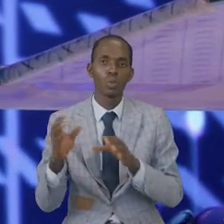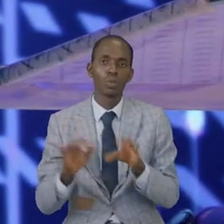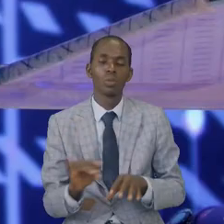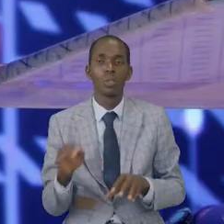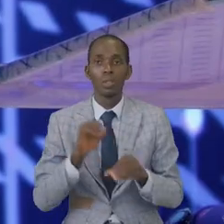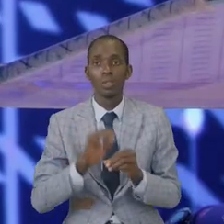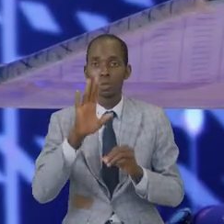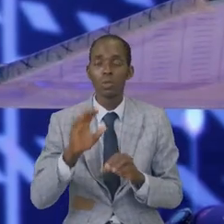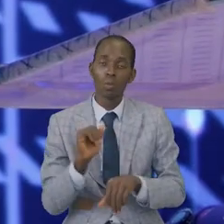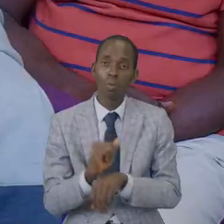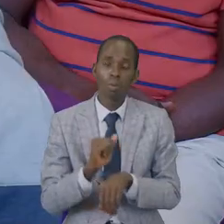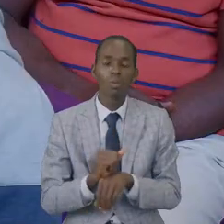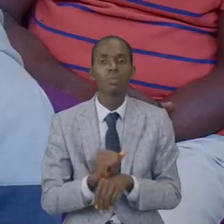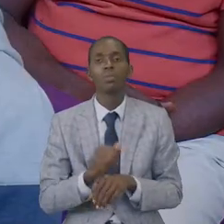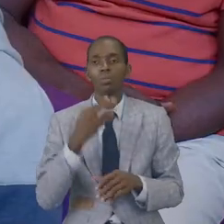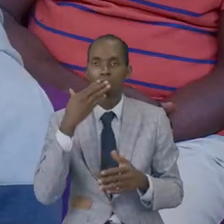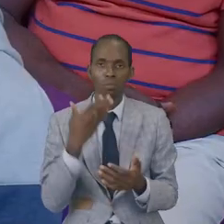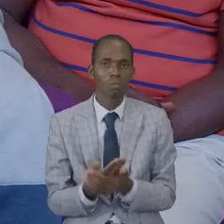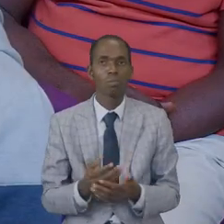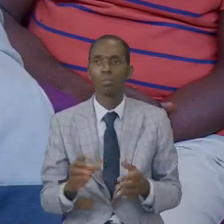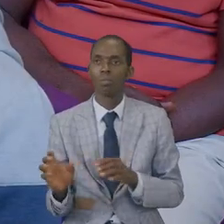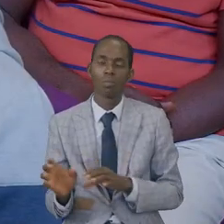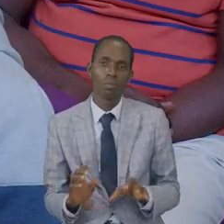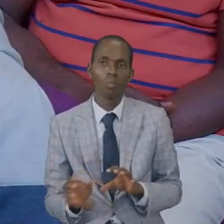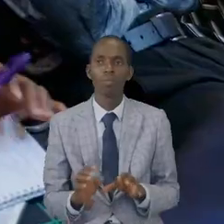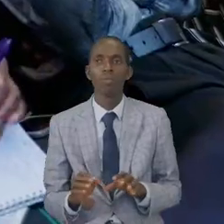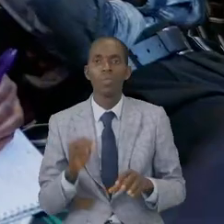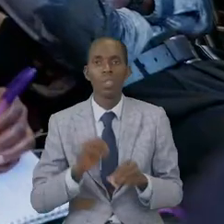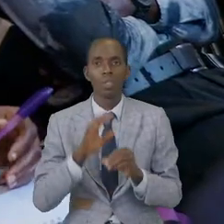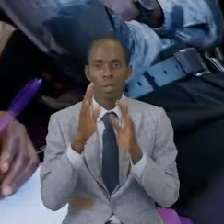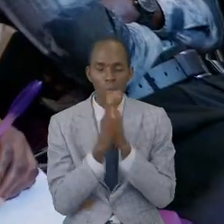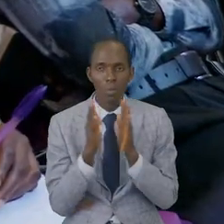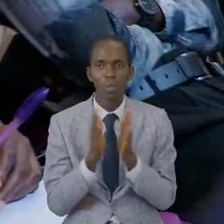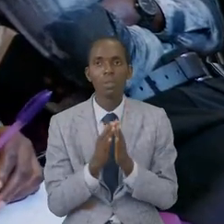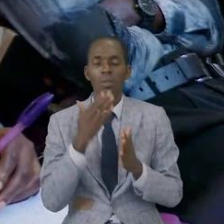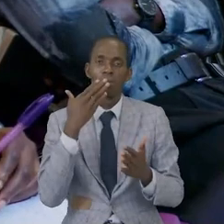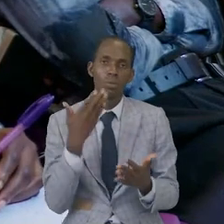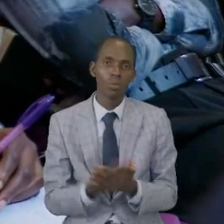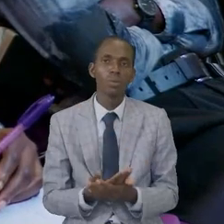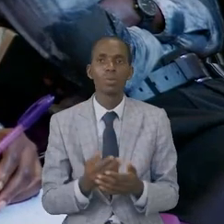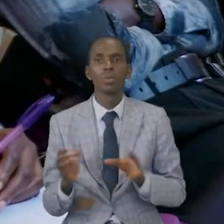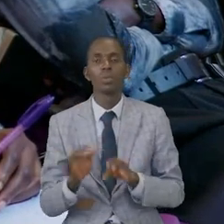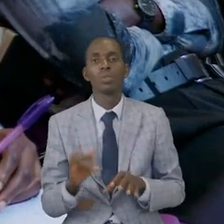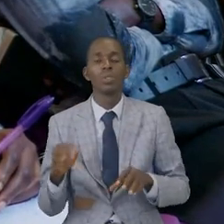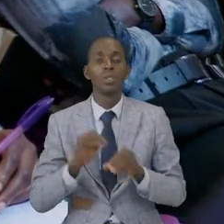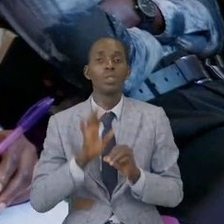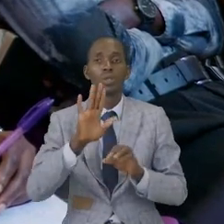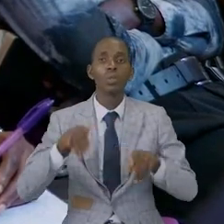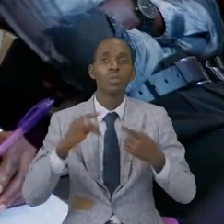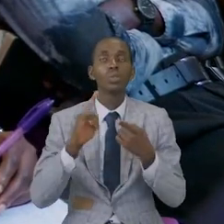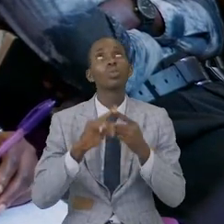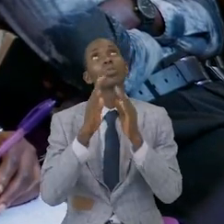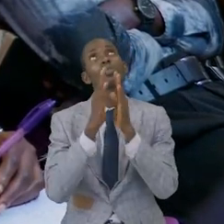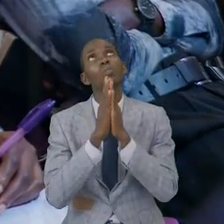commitment, well doing. Consecration, well doing. In your prayers, well-doing. And you're going to God and